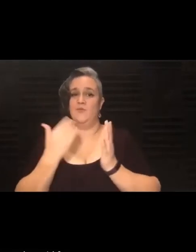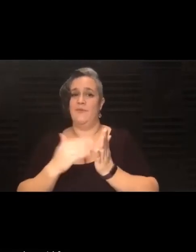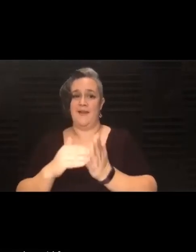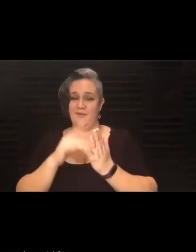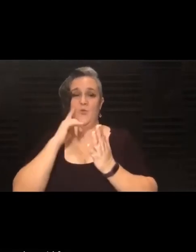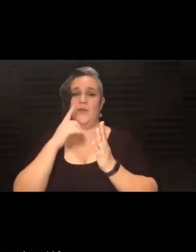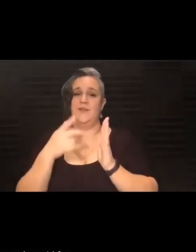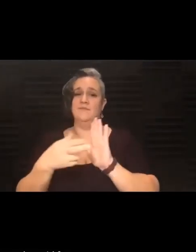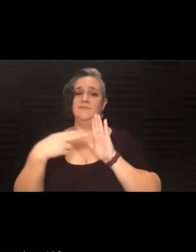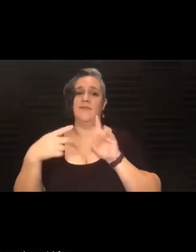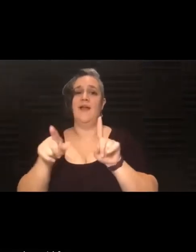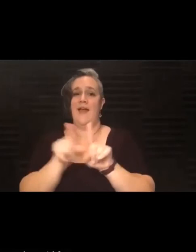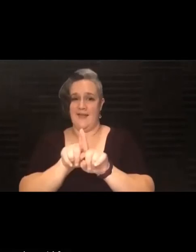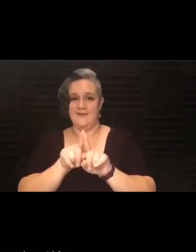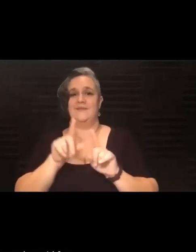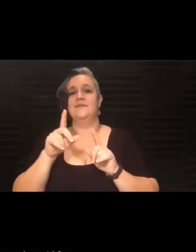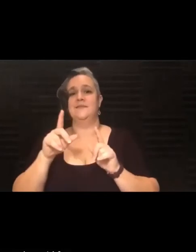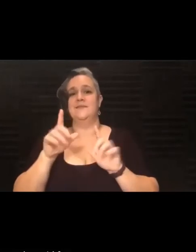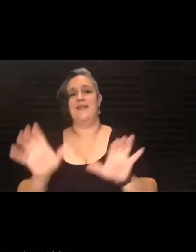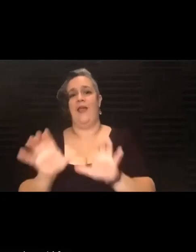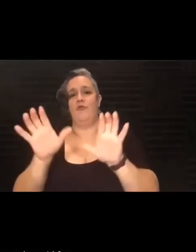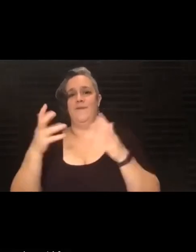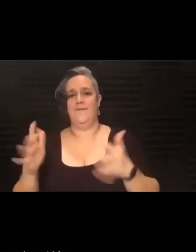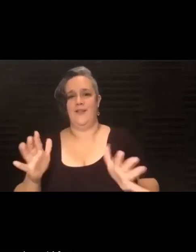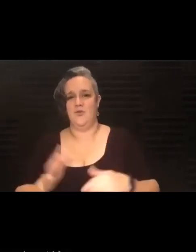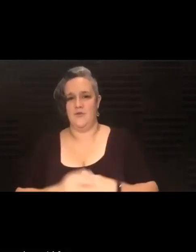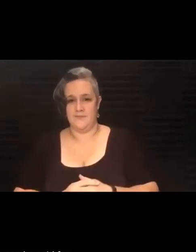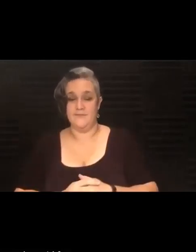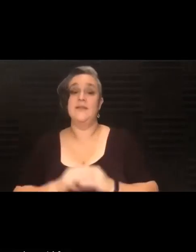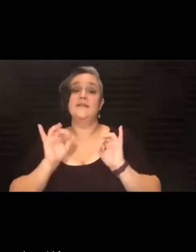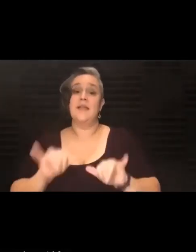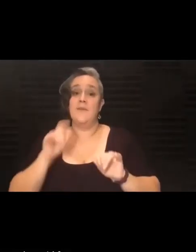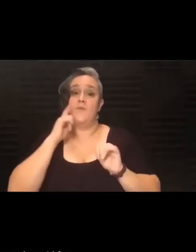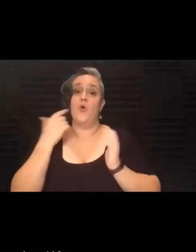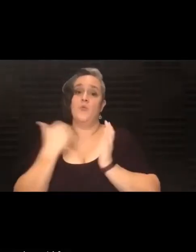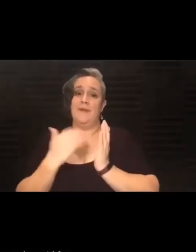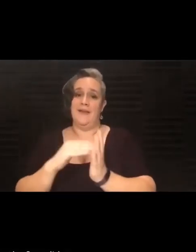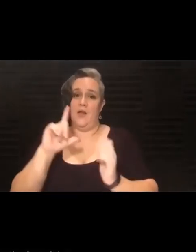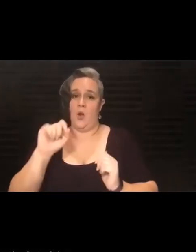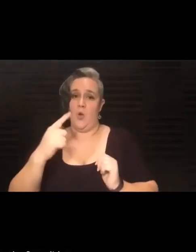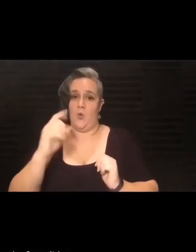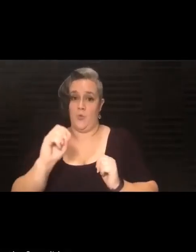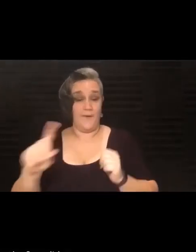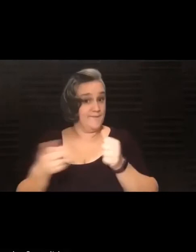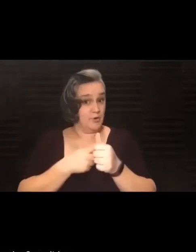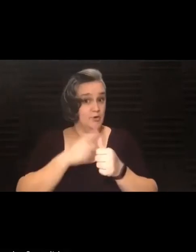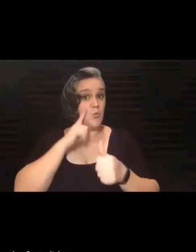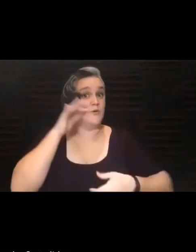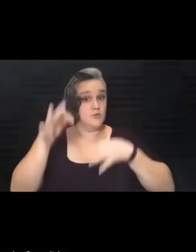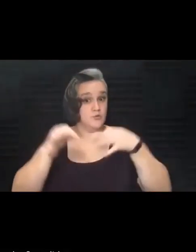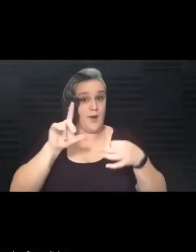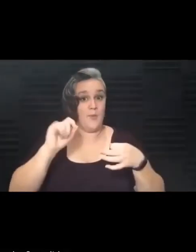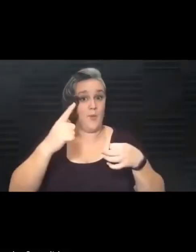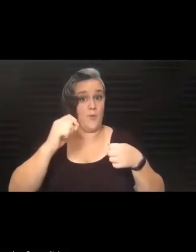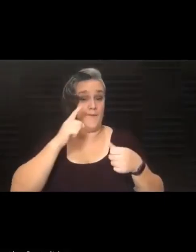mark that as decorative. The same can be said for a repeating logo. Now, you would want to describe that there is a logo maybe on the